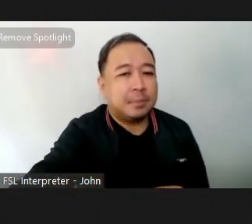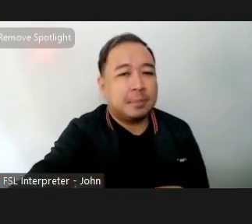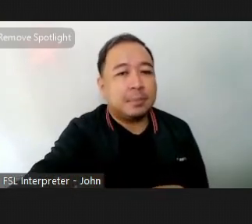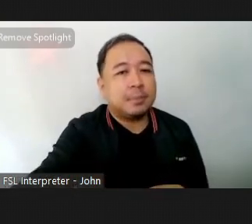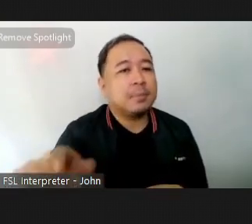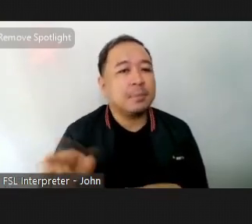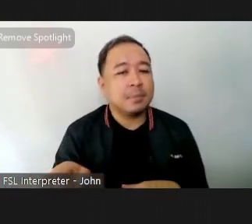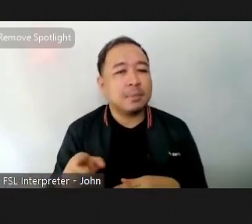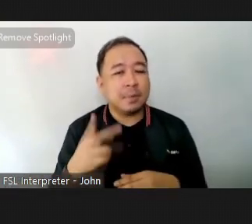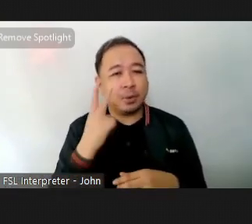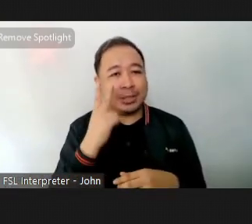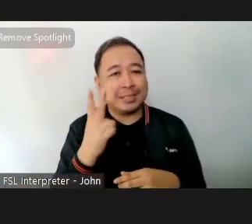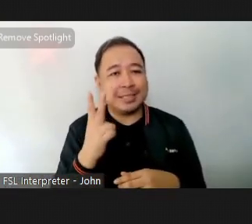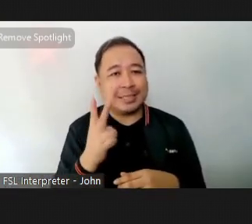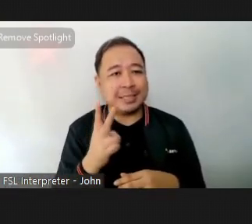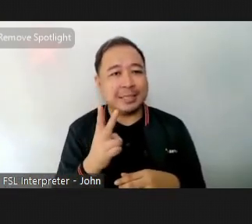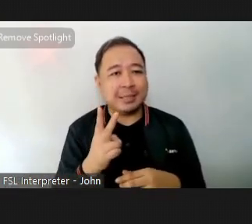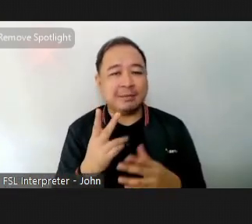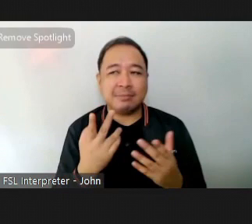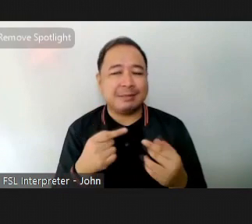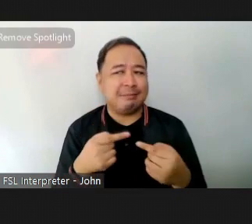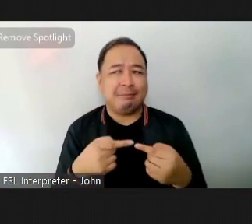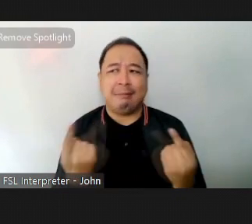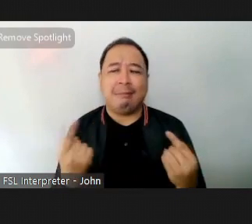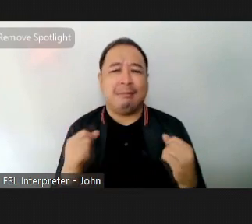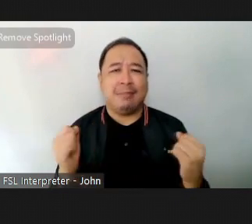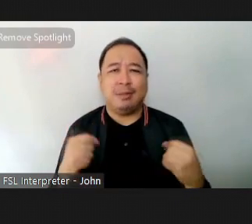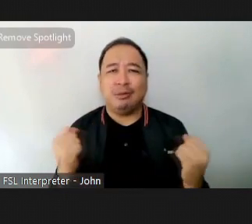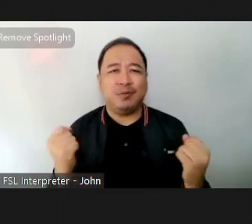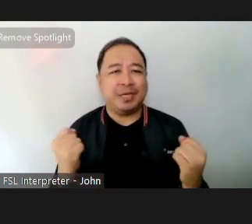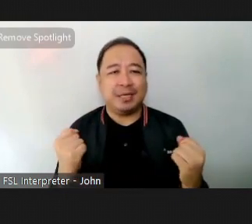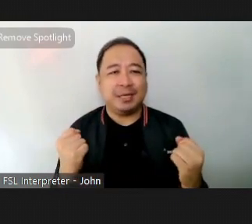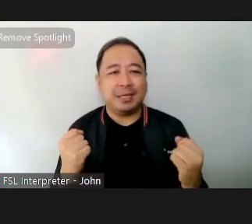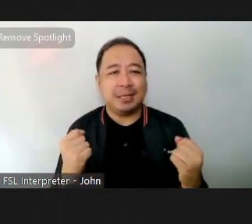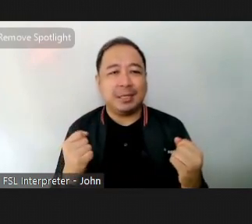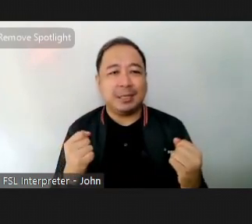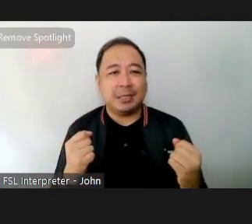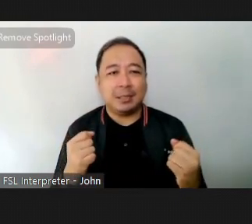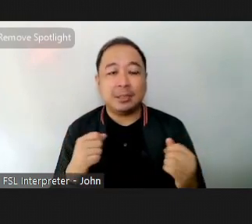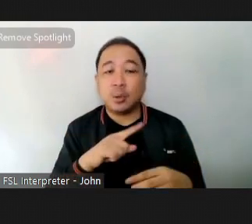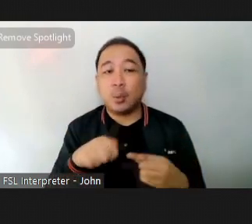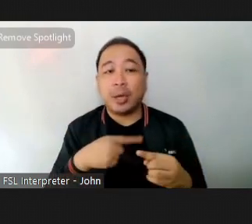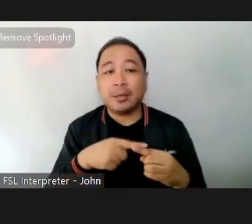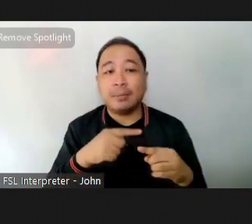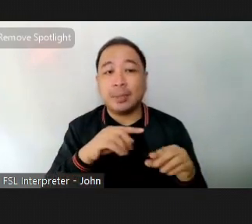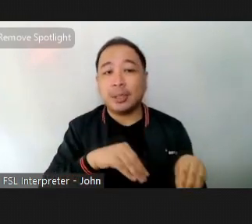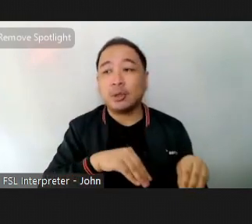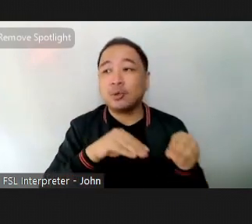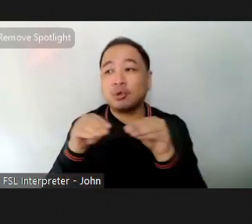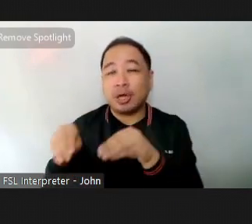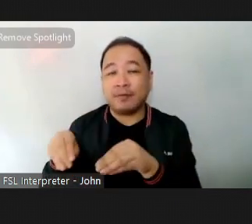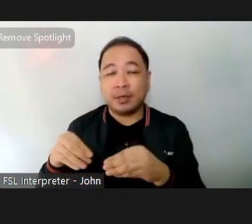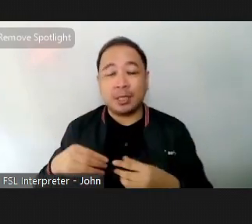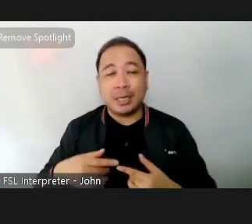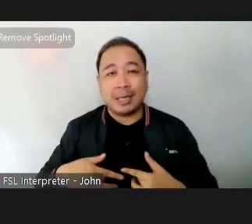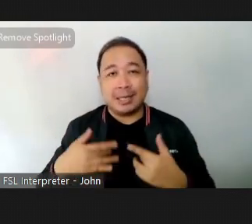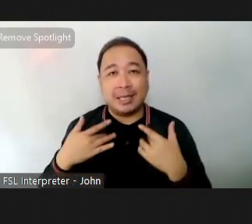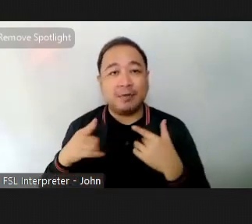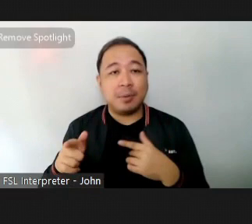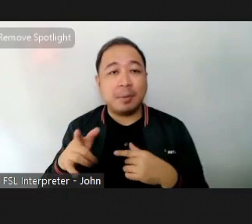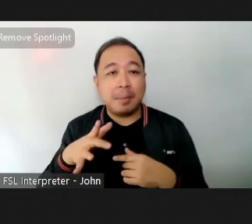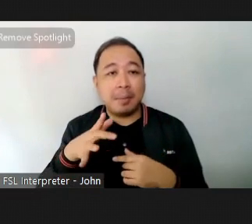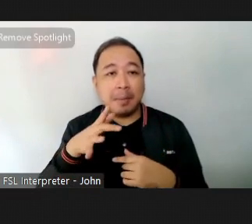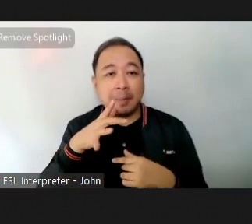strict and I tend to disobey them, which is why when I got transferred to live with my mom's side